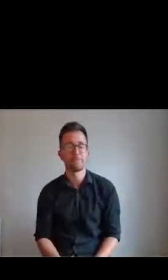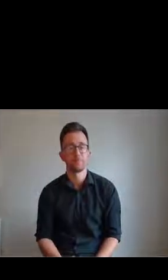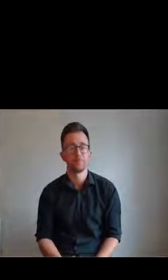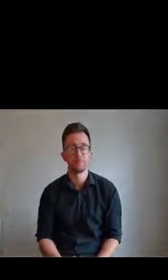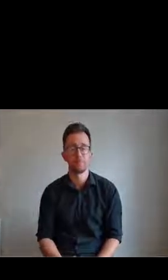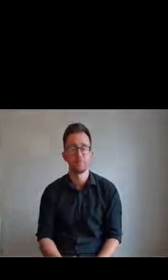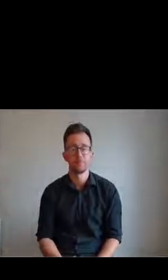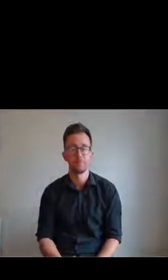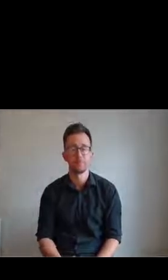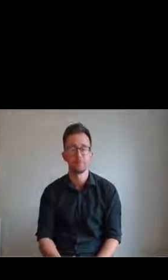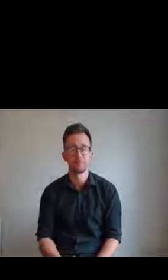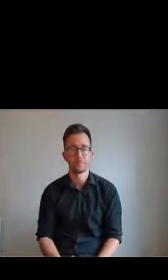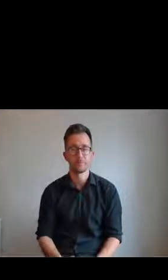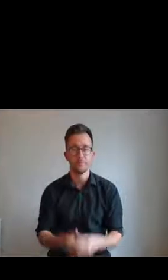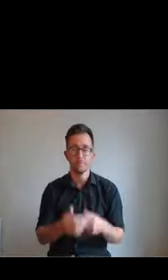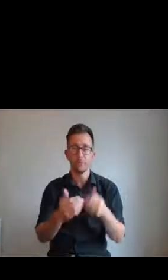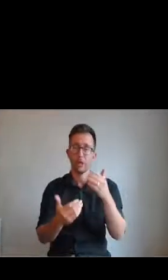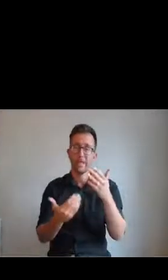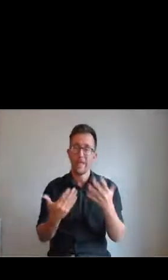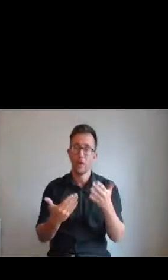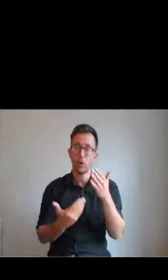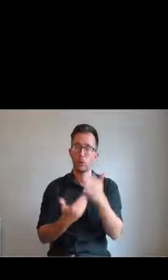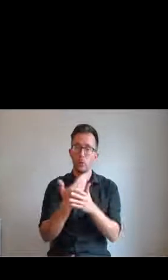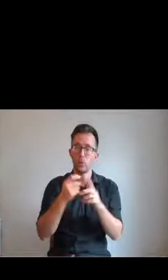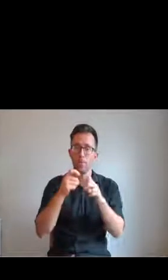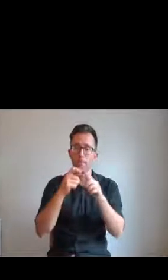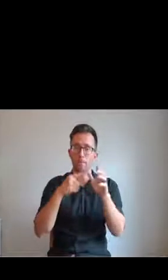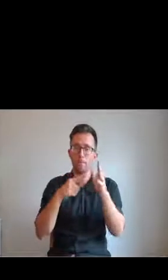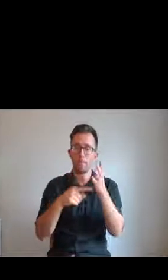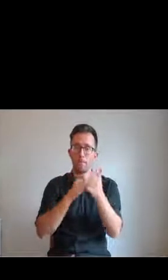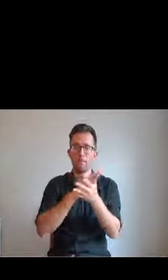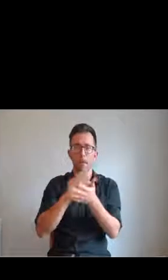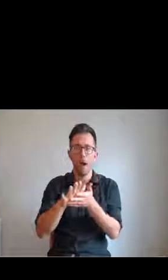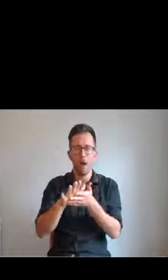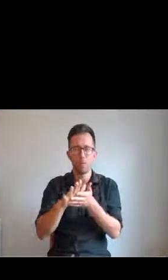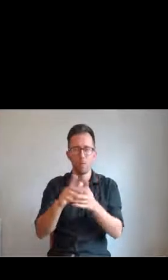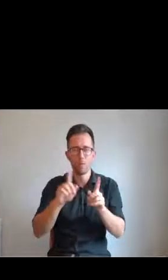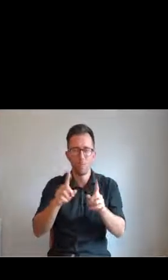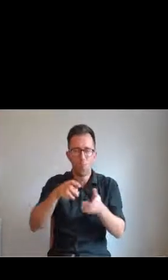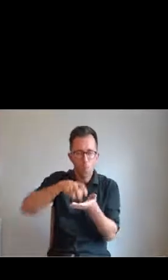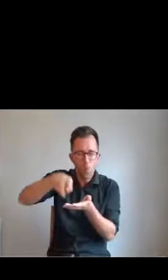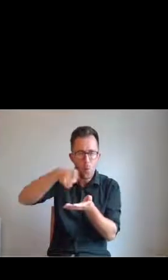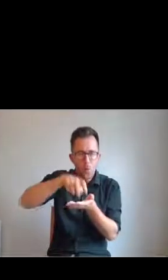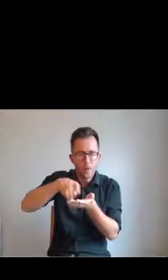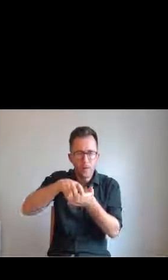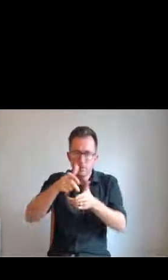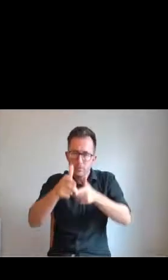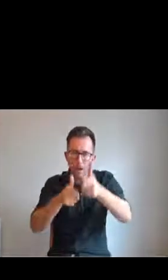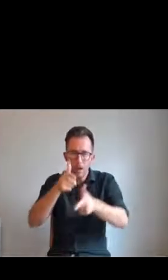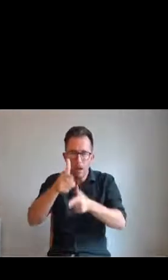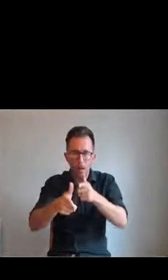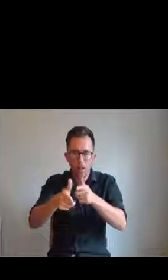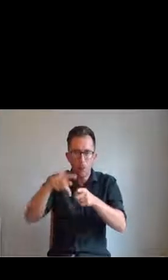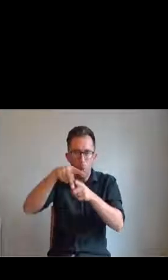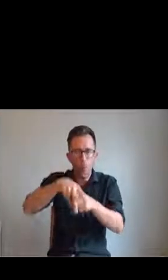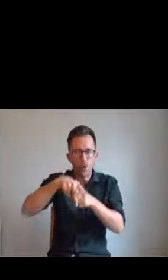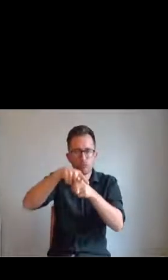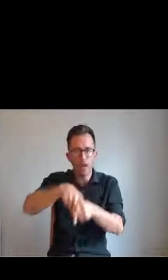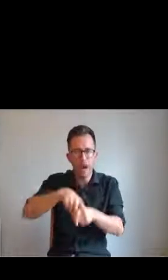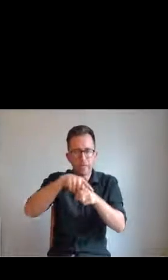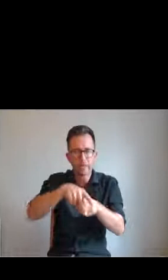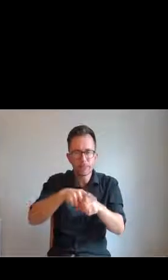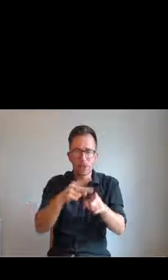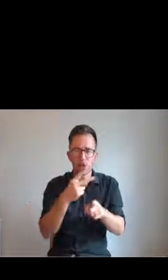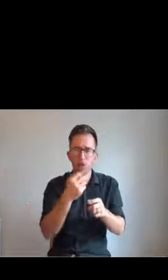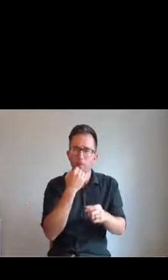Next, on to paths for walkers, cyclists and horse riders. These are shown as numbers 2A and 2B on the